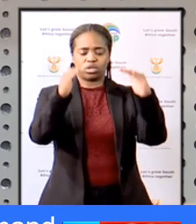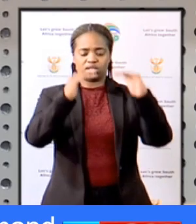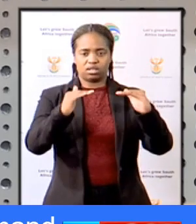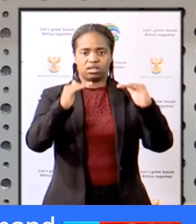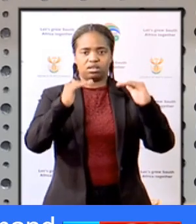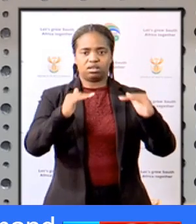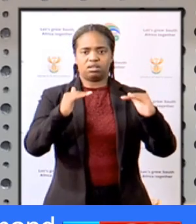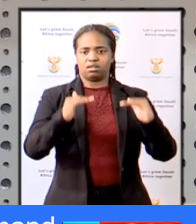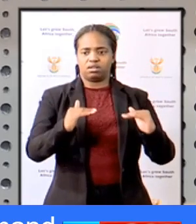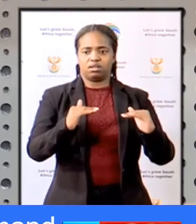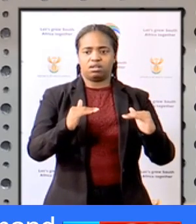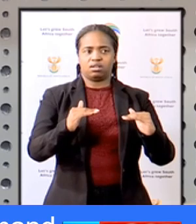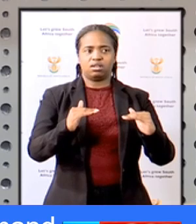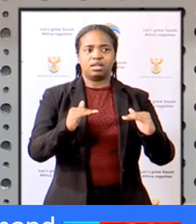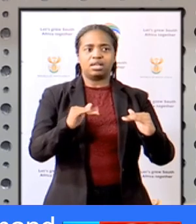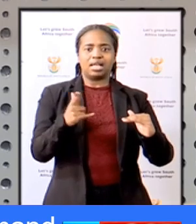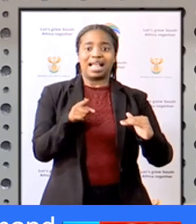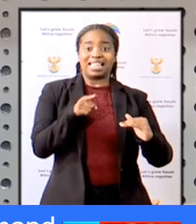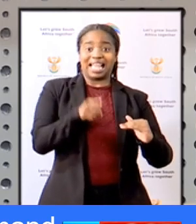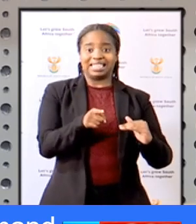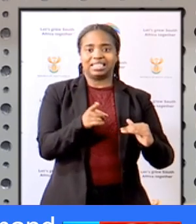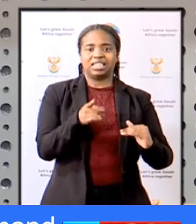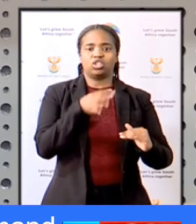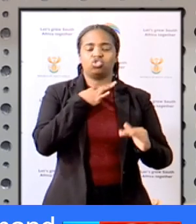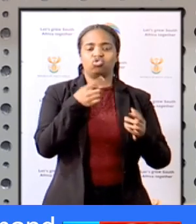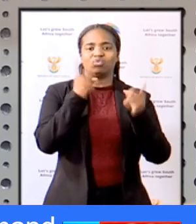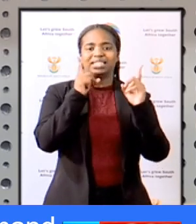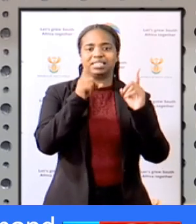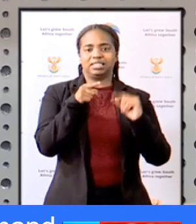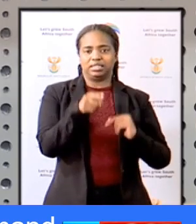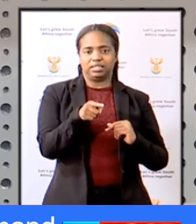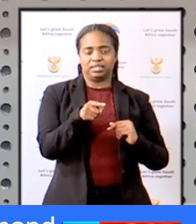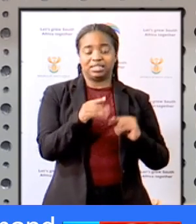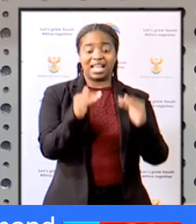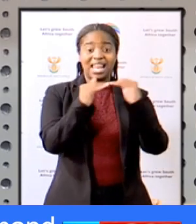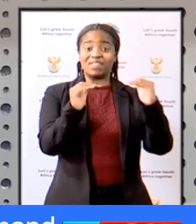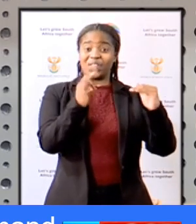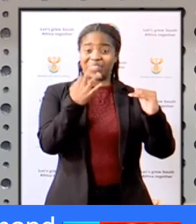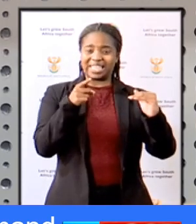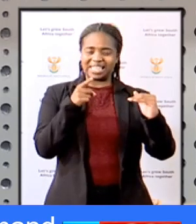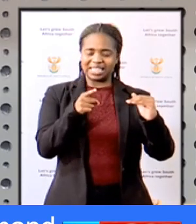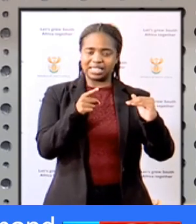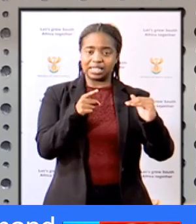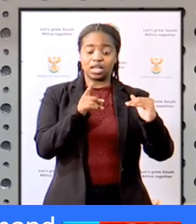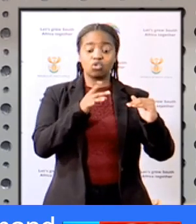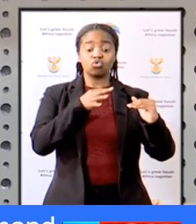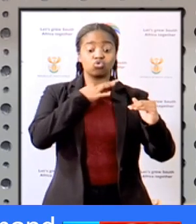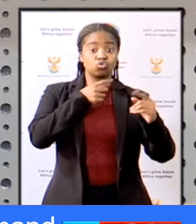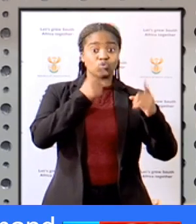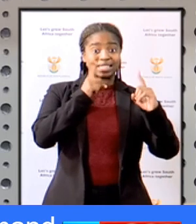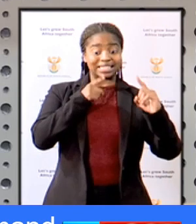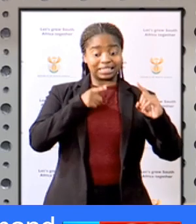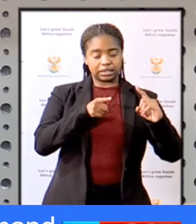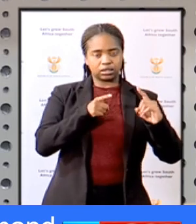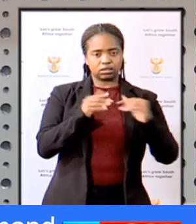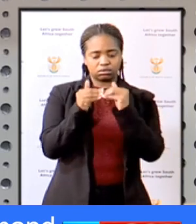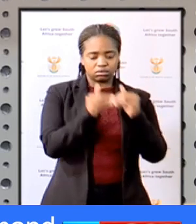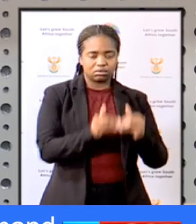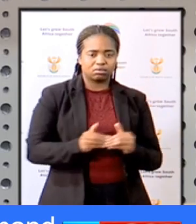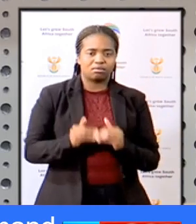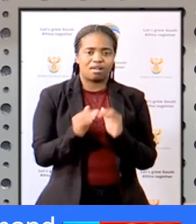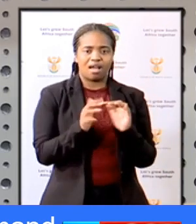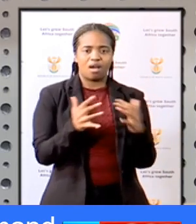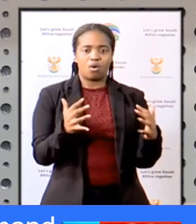So that's the essence of the risk-adjusted approach. Level 3 is about taking that risk-adjusted approach and